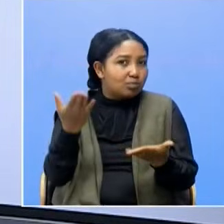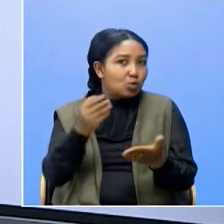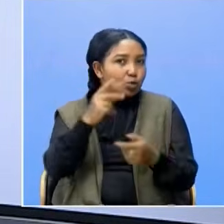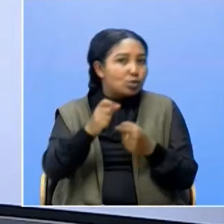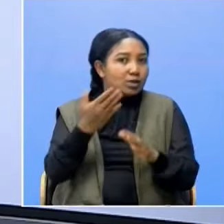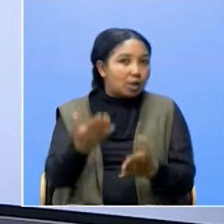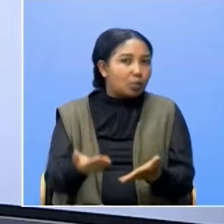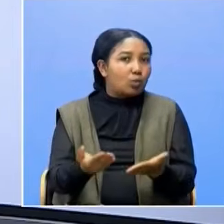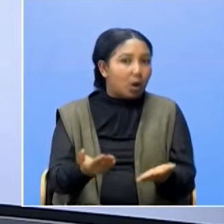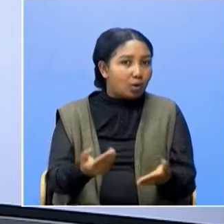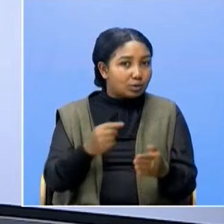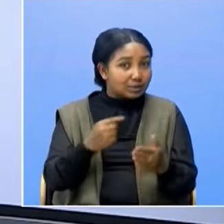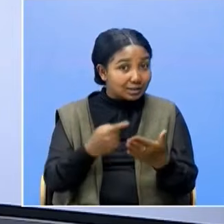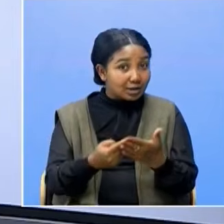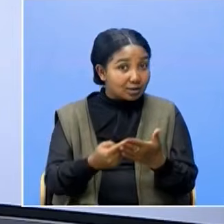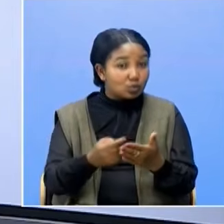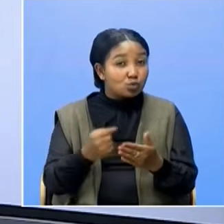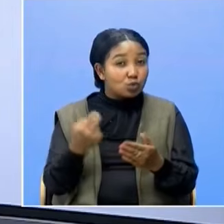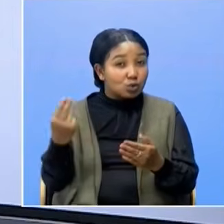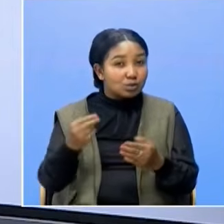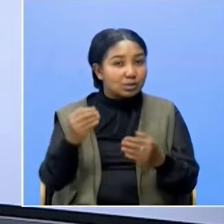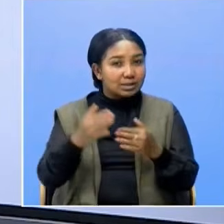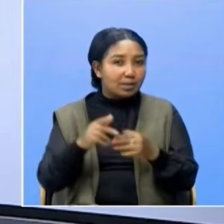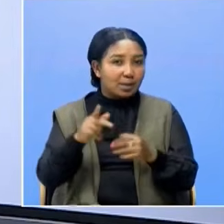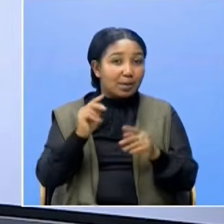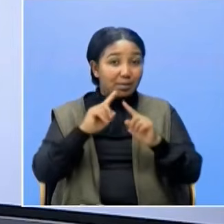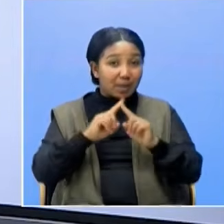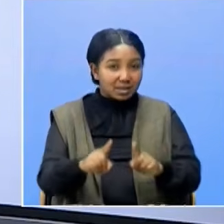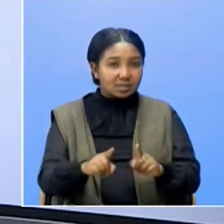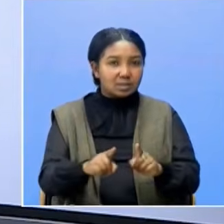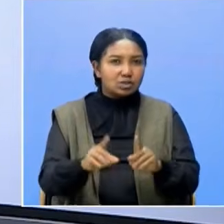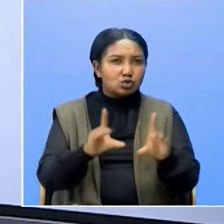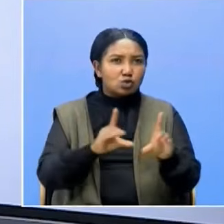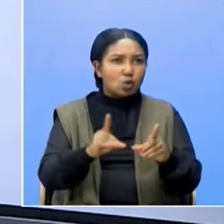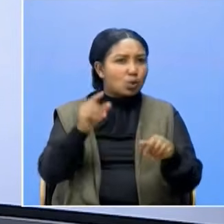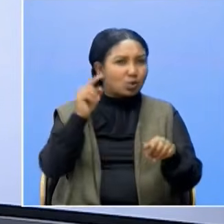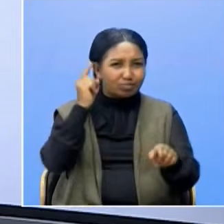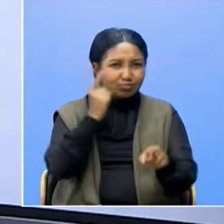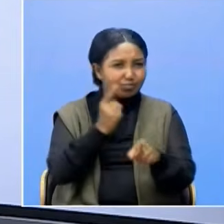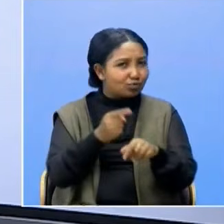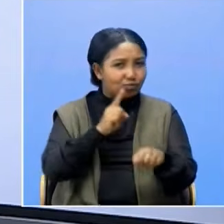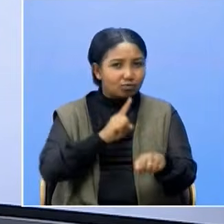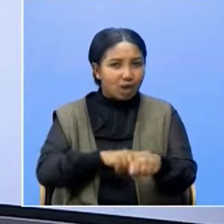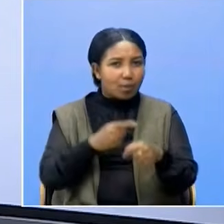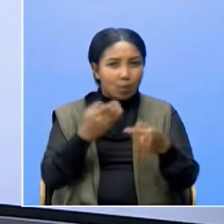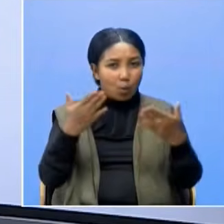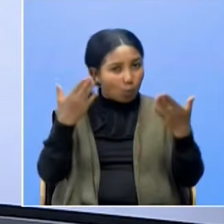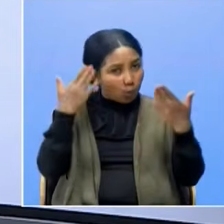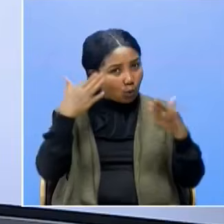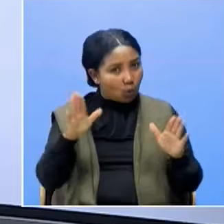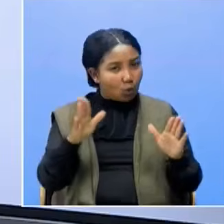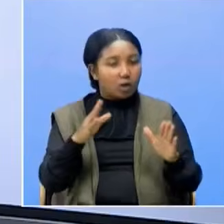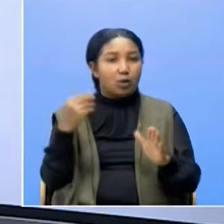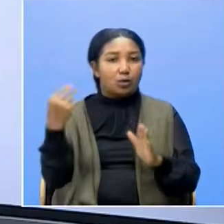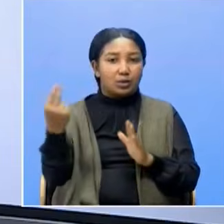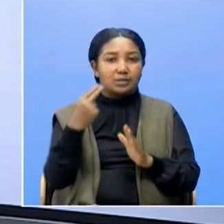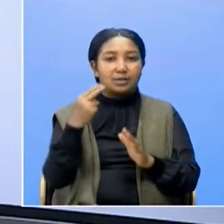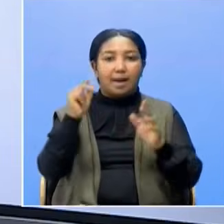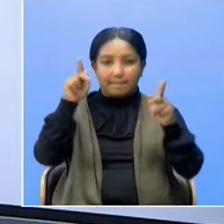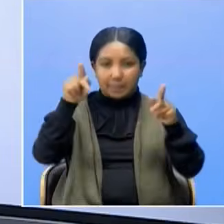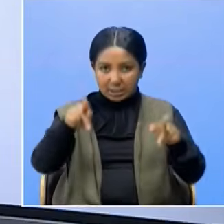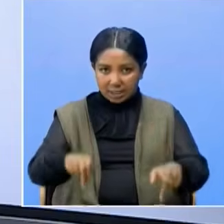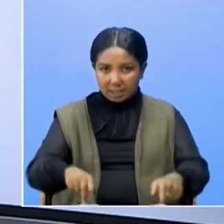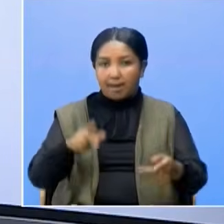known. In this case, we use what? Simple past. But if you don't know the exact time of happening, we use what? The